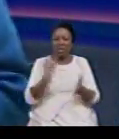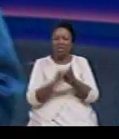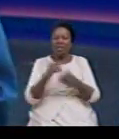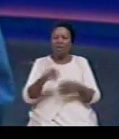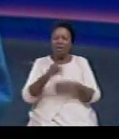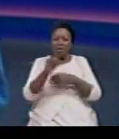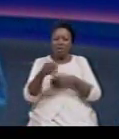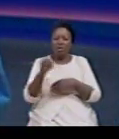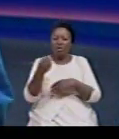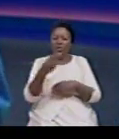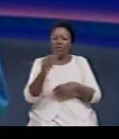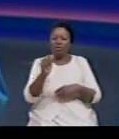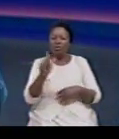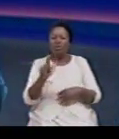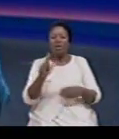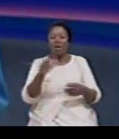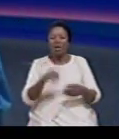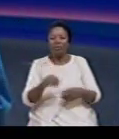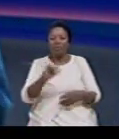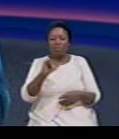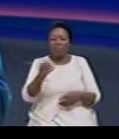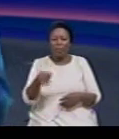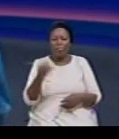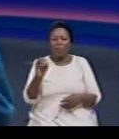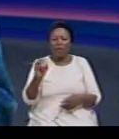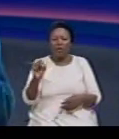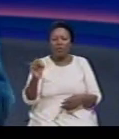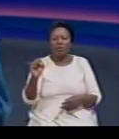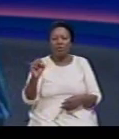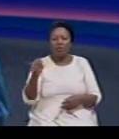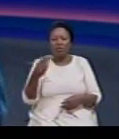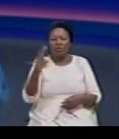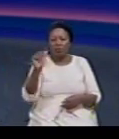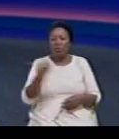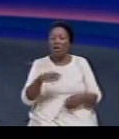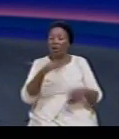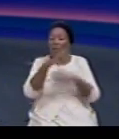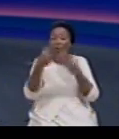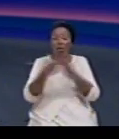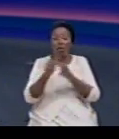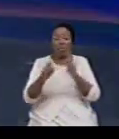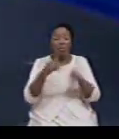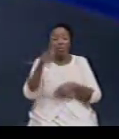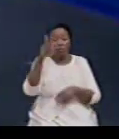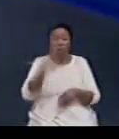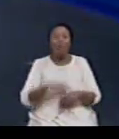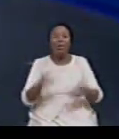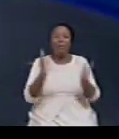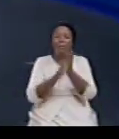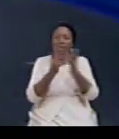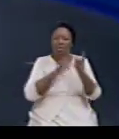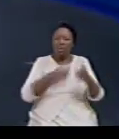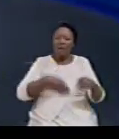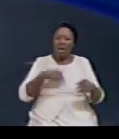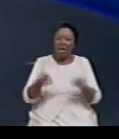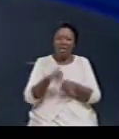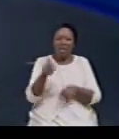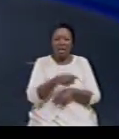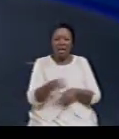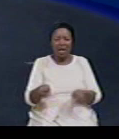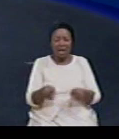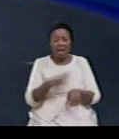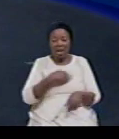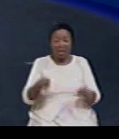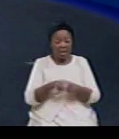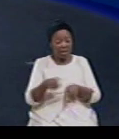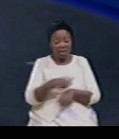Lord, and as they shouted, the walls fell flat. What if they had said, I cannot praise God now, look at what I'm